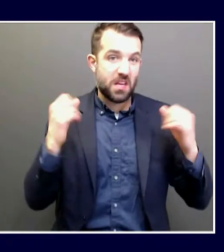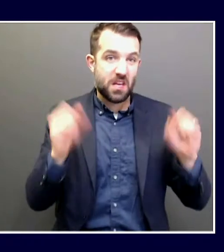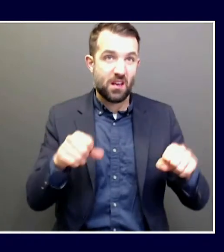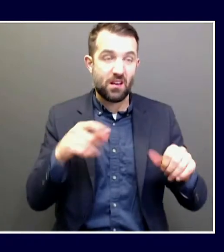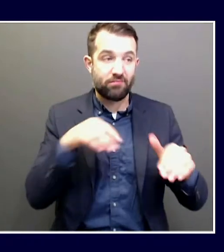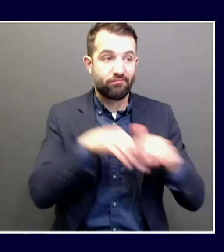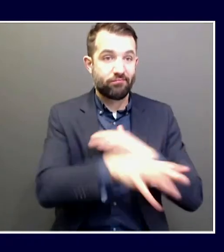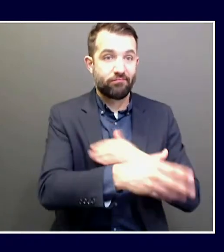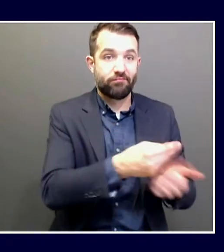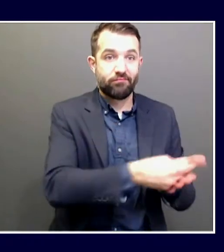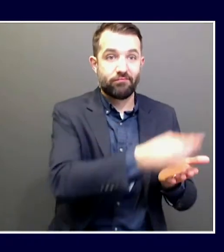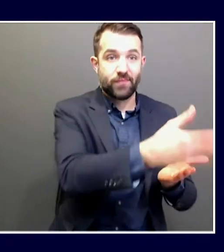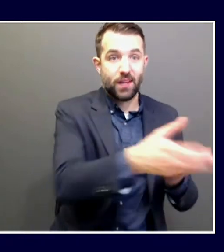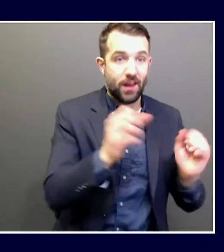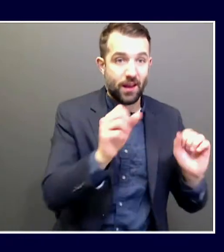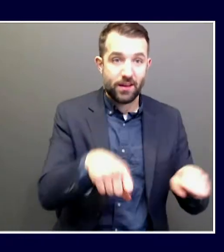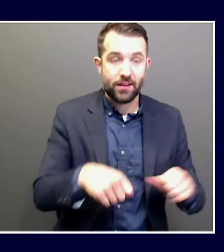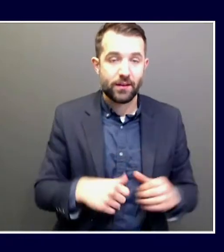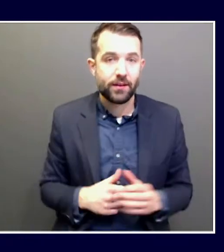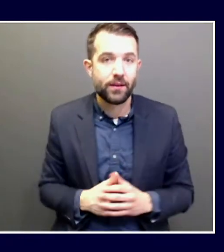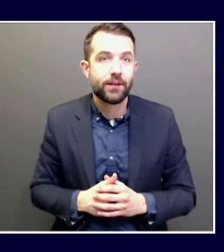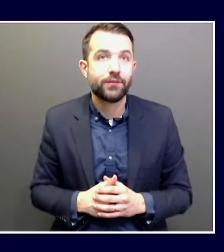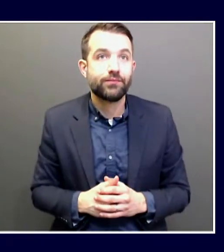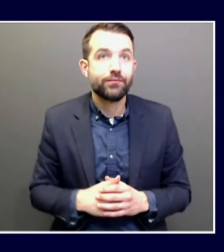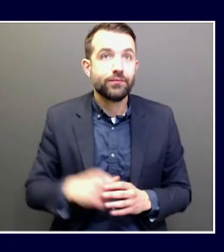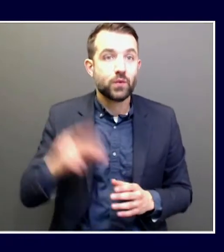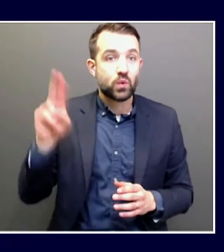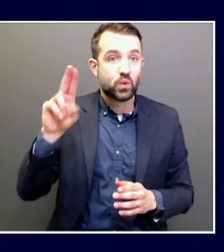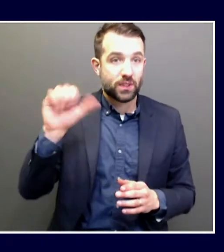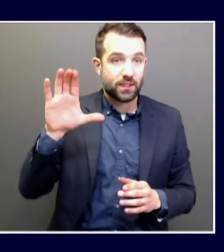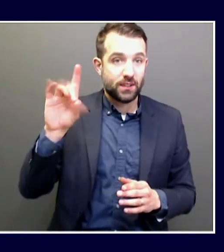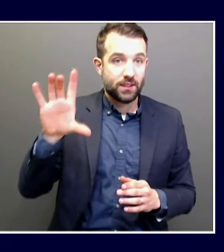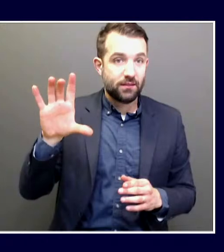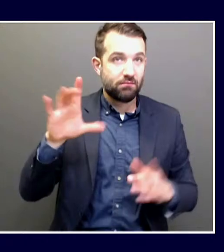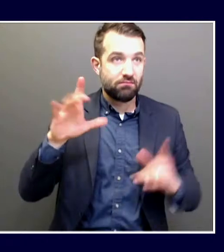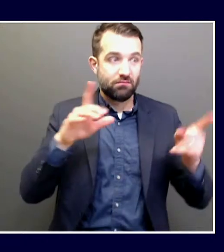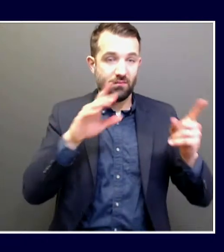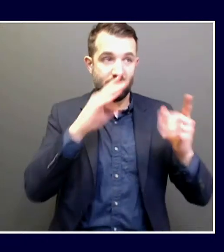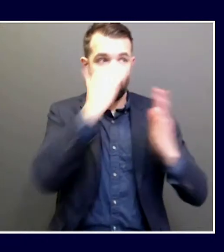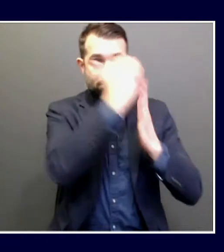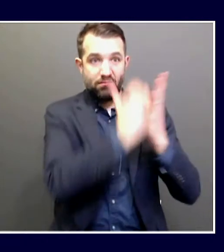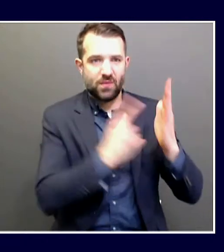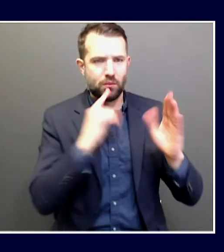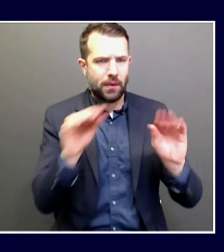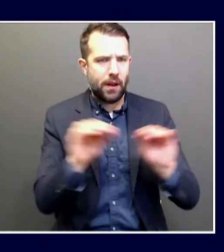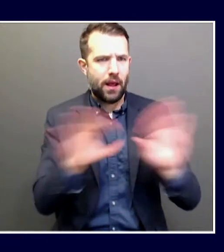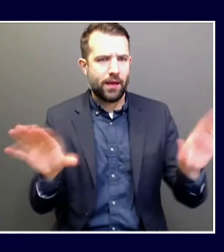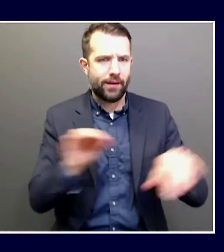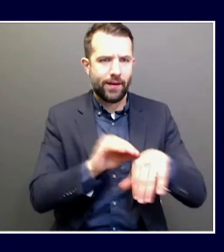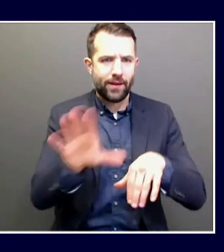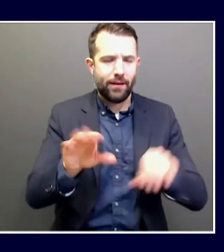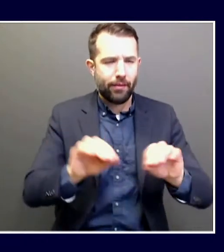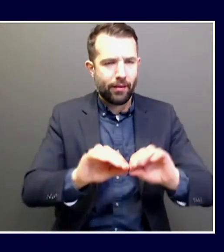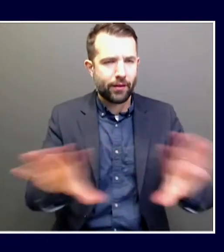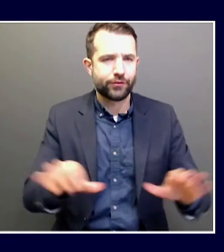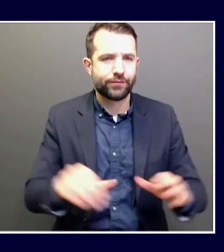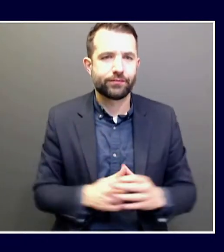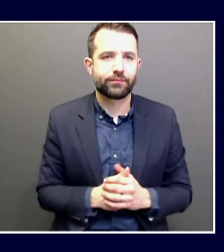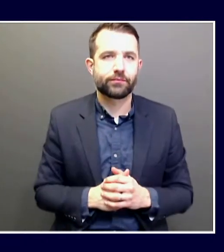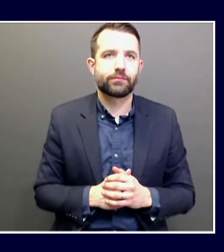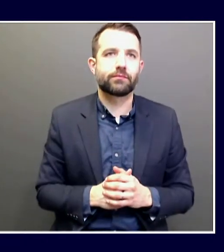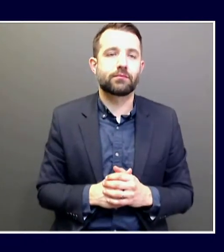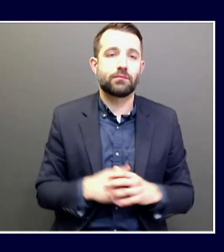the guidance does speak for itself, and we're hopeful that people can access it in many different ways at an affordable price.